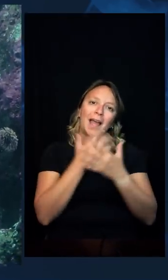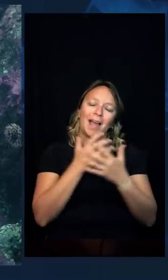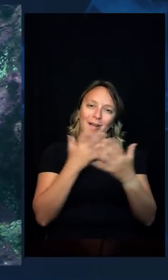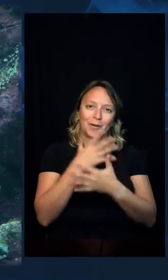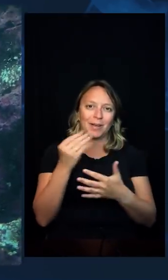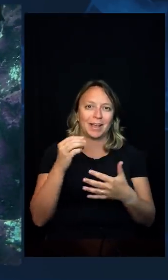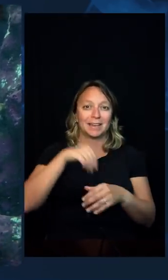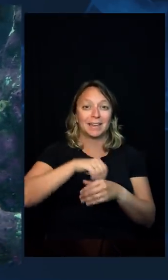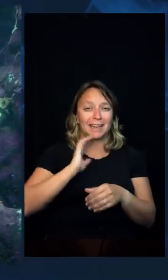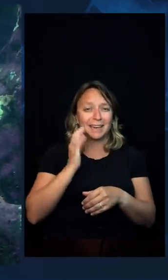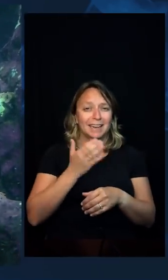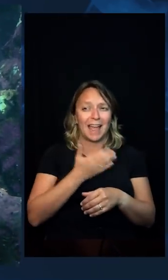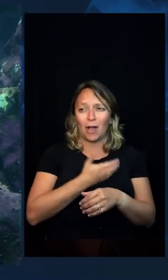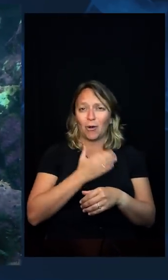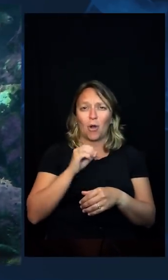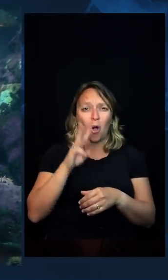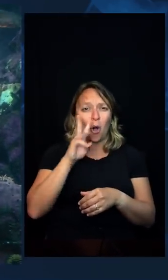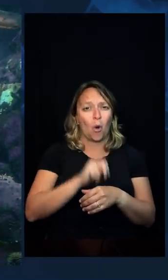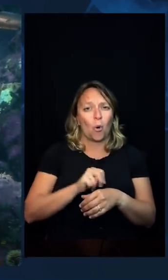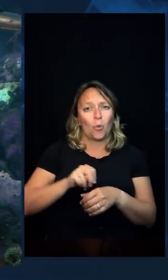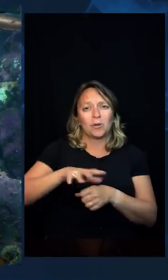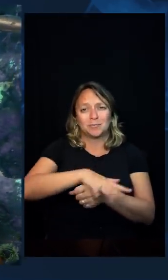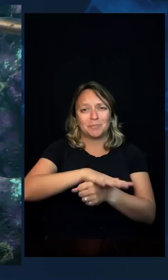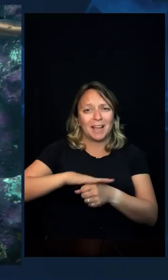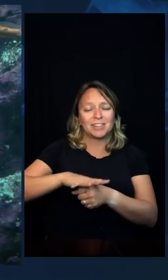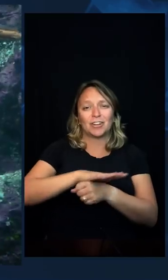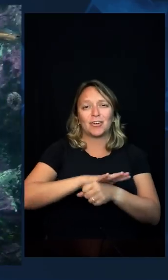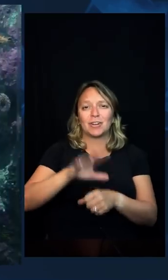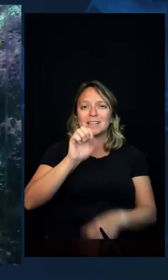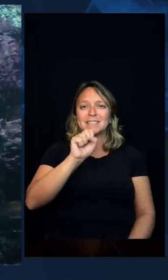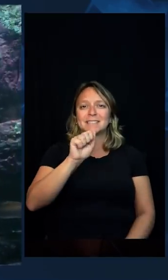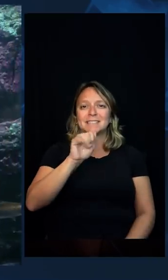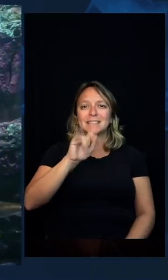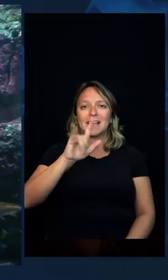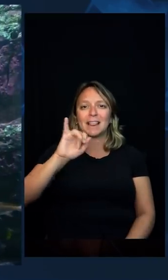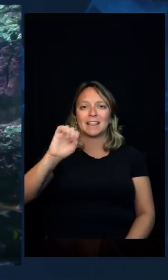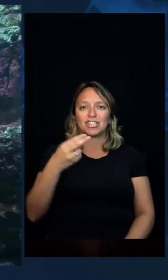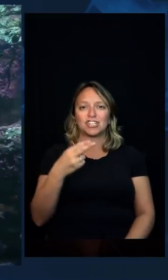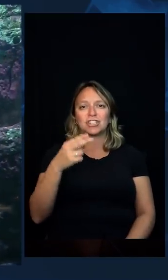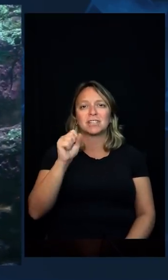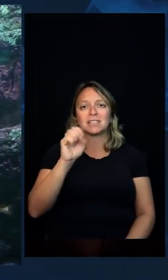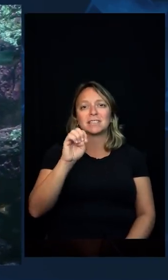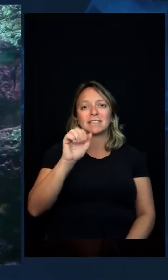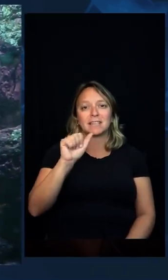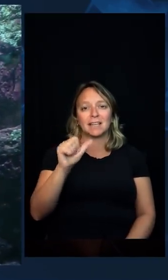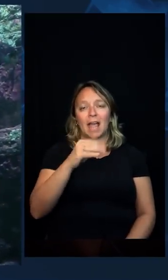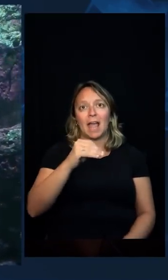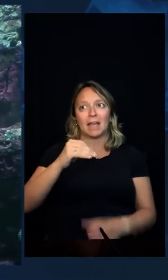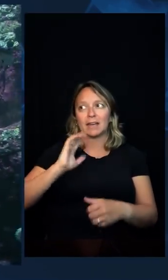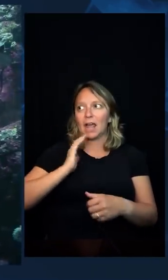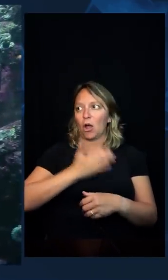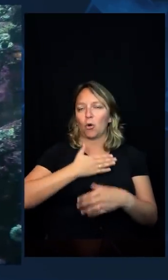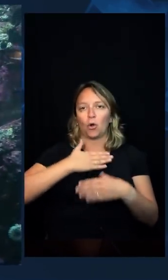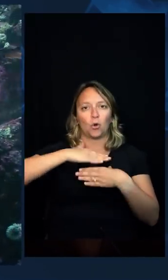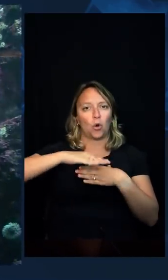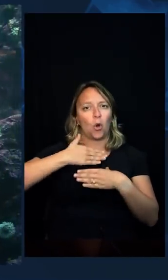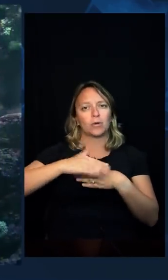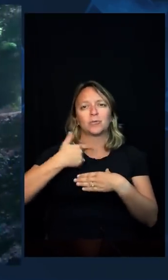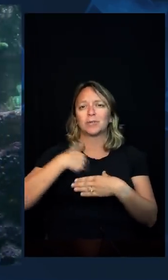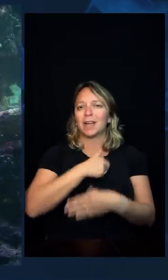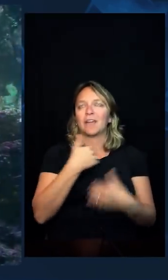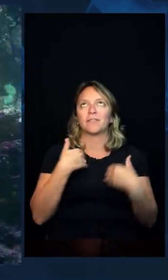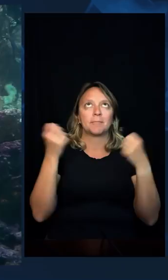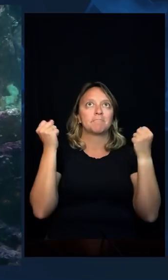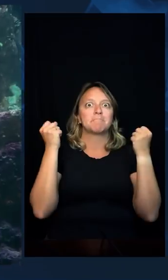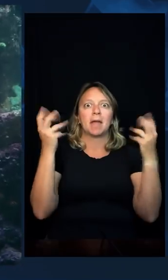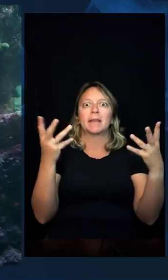our own backyard of the Salish Sea and along our coast, we have many fish. And what a